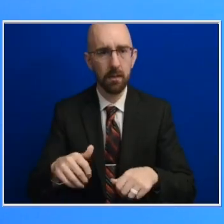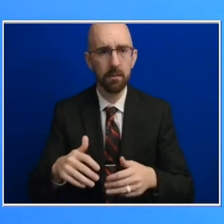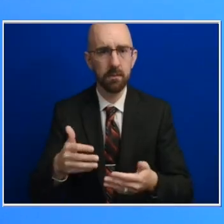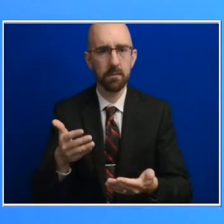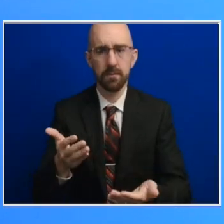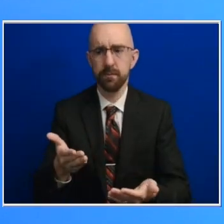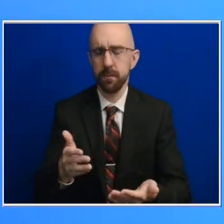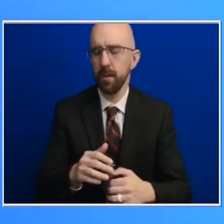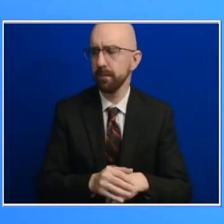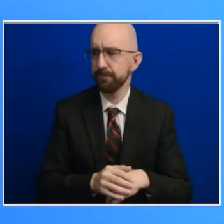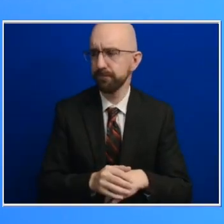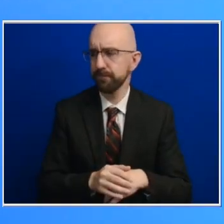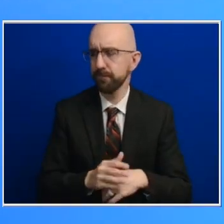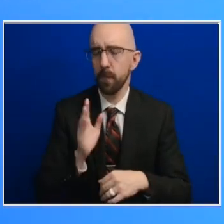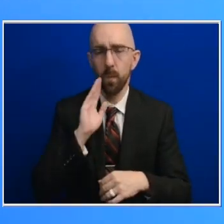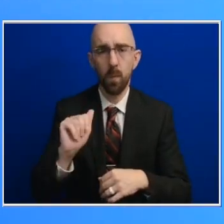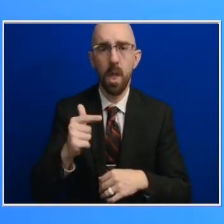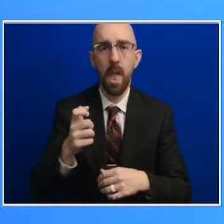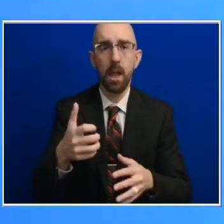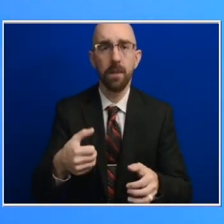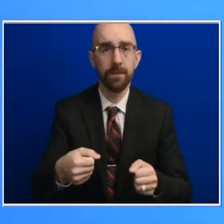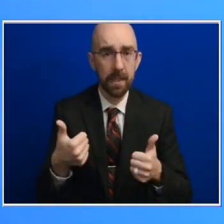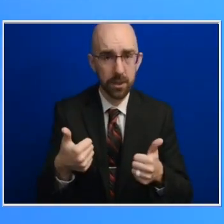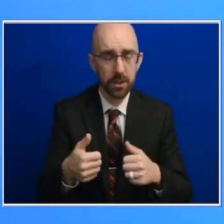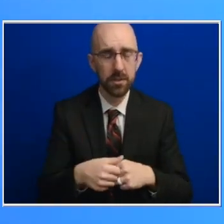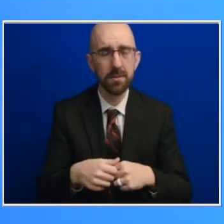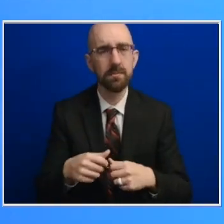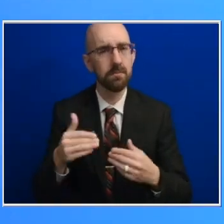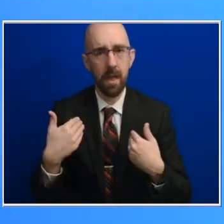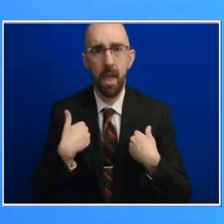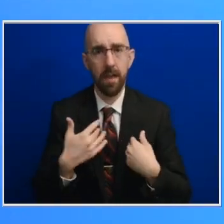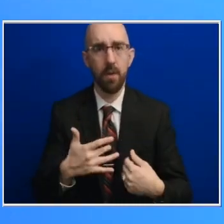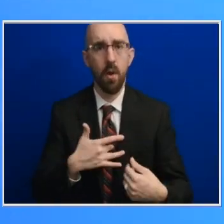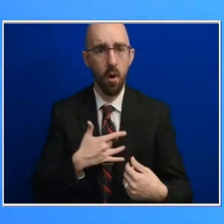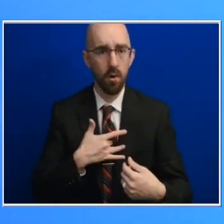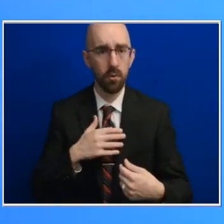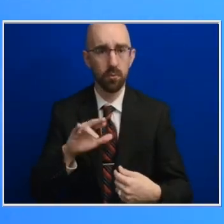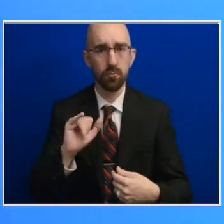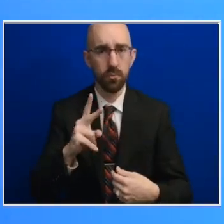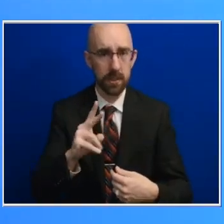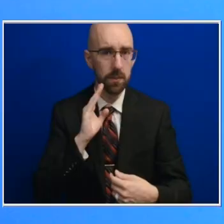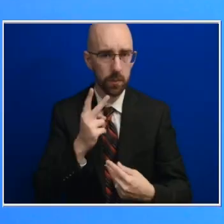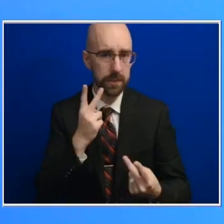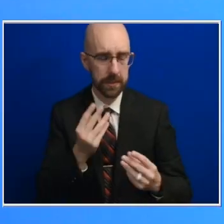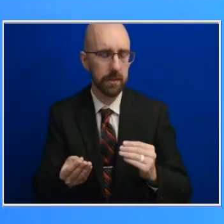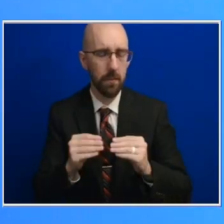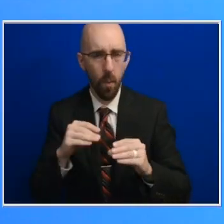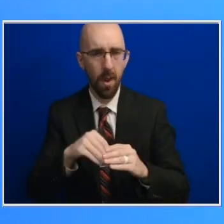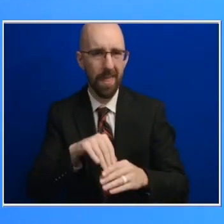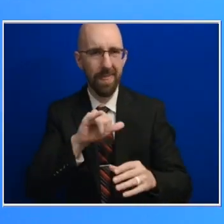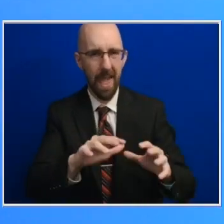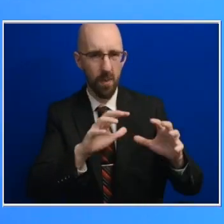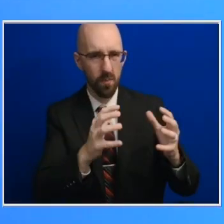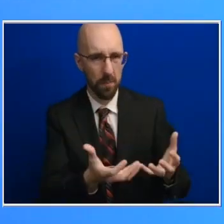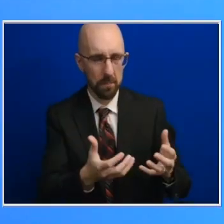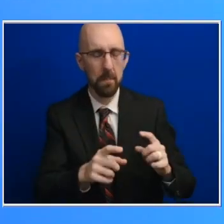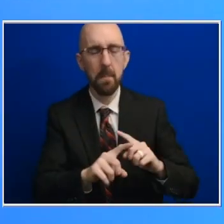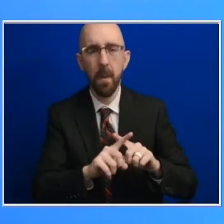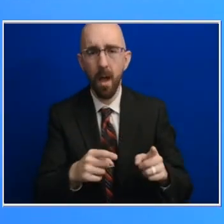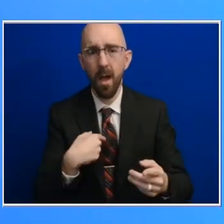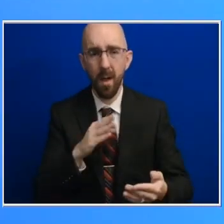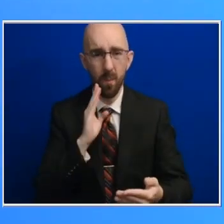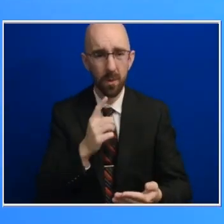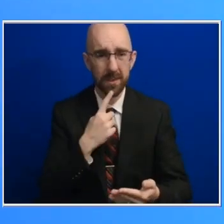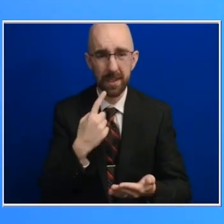to age faster. Certainly if you have cardiovascular risk, you're going to see more in that realm. But I will say we're sometimes